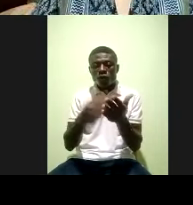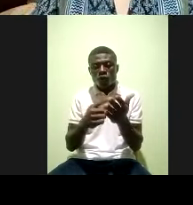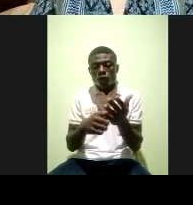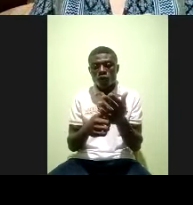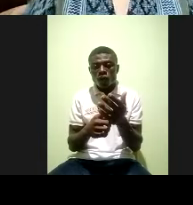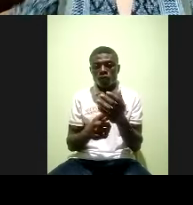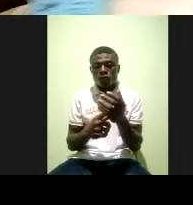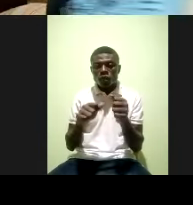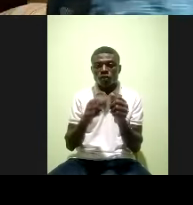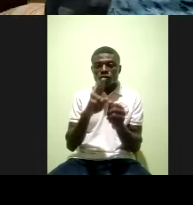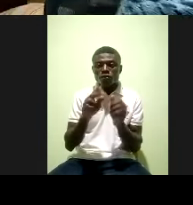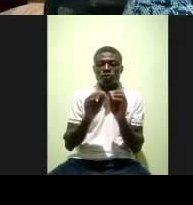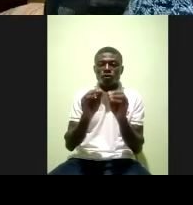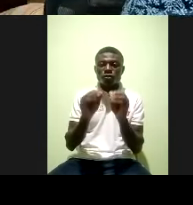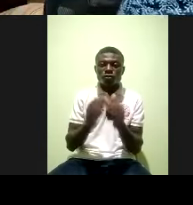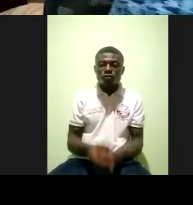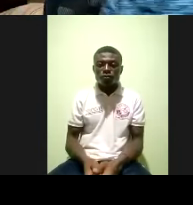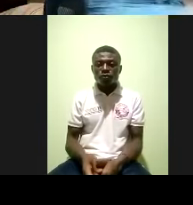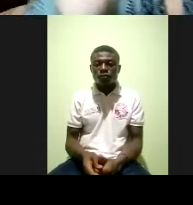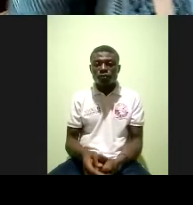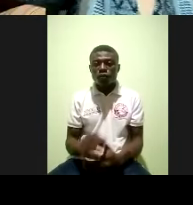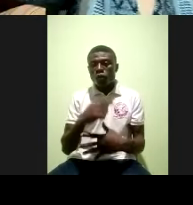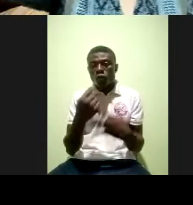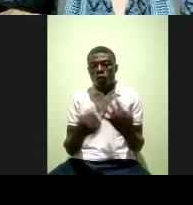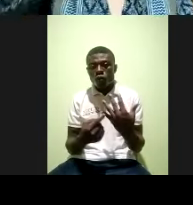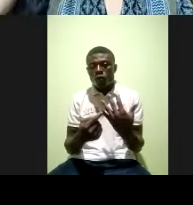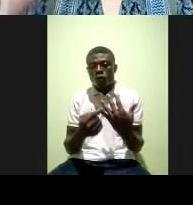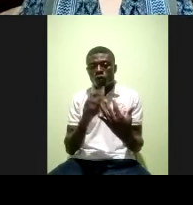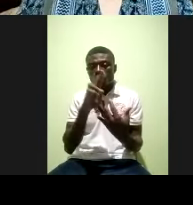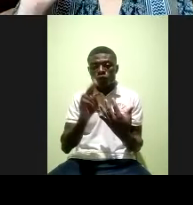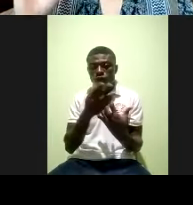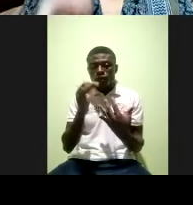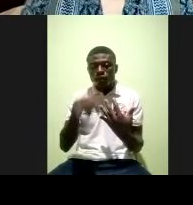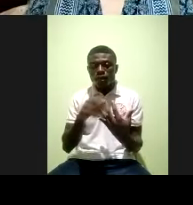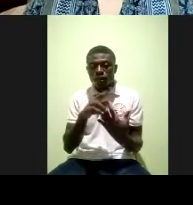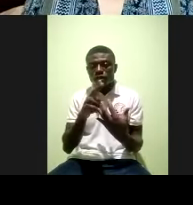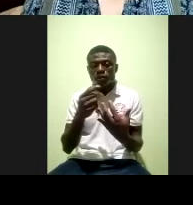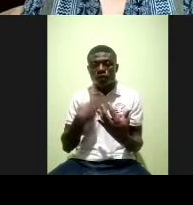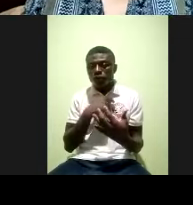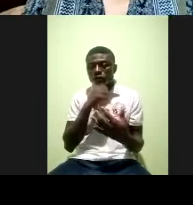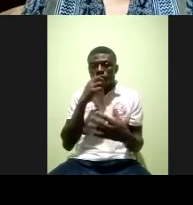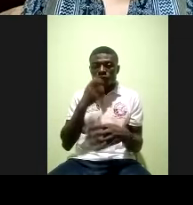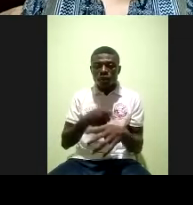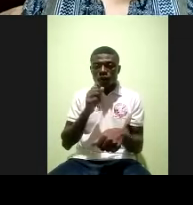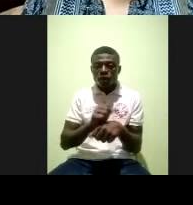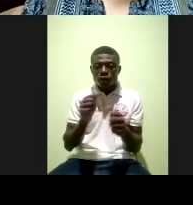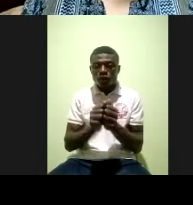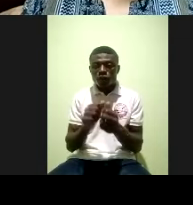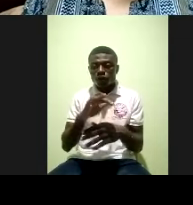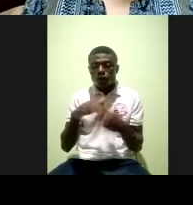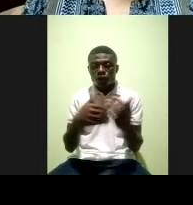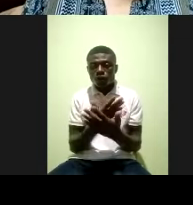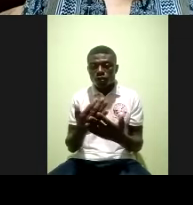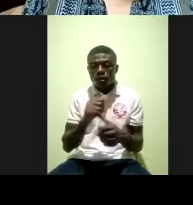airs. And these are very useful techniques, but we are not worried about working on the techniques of writing